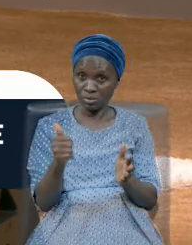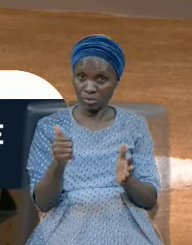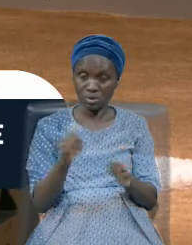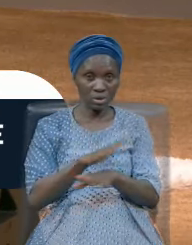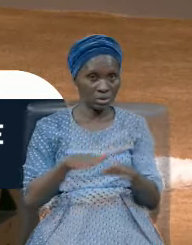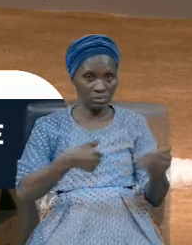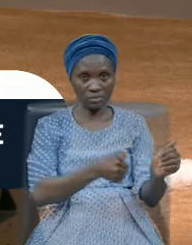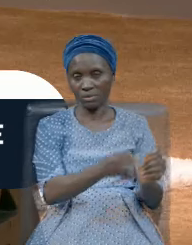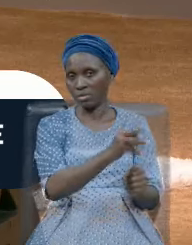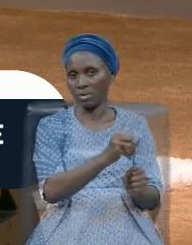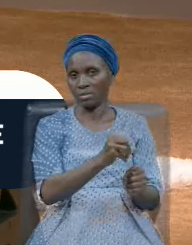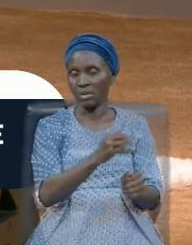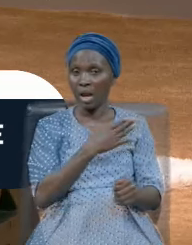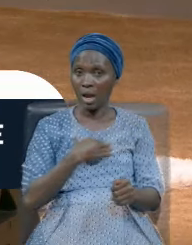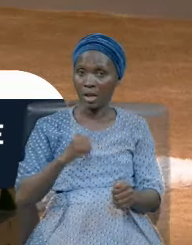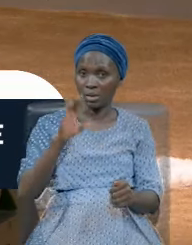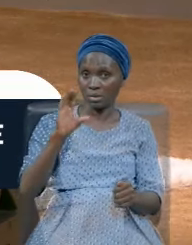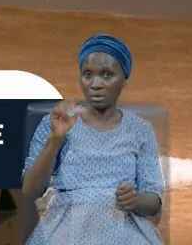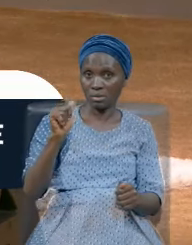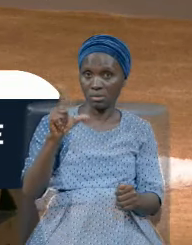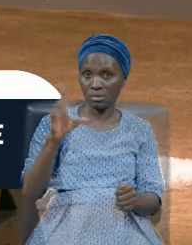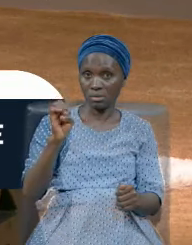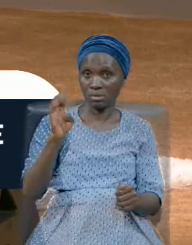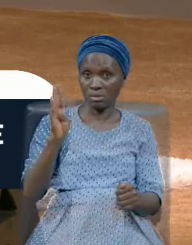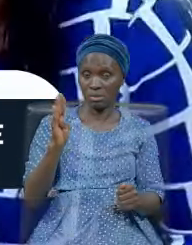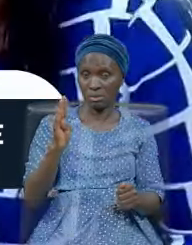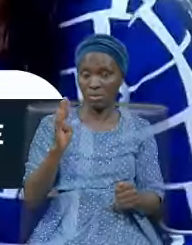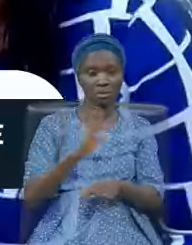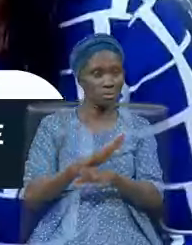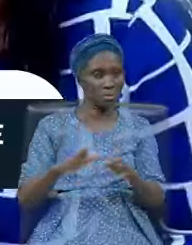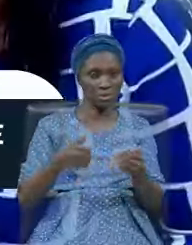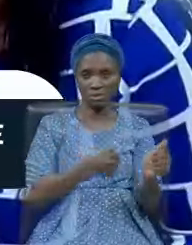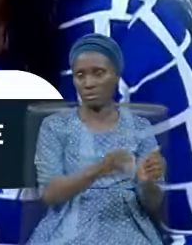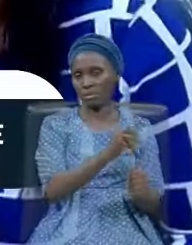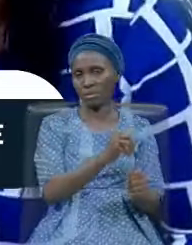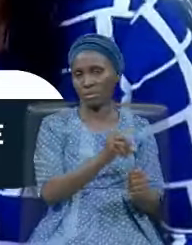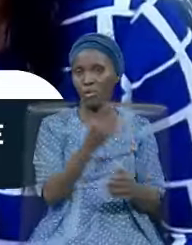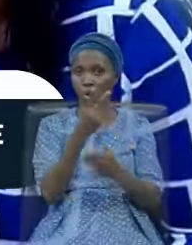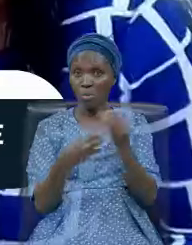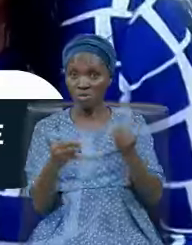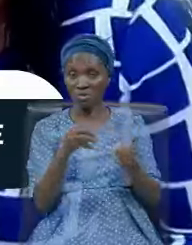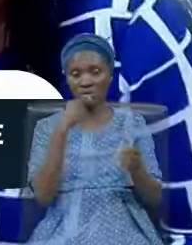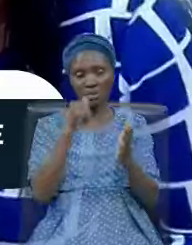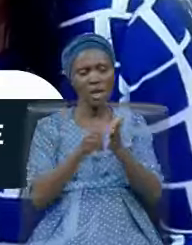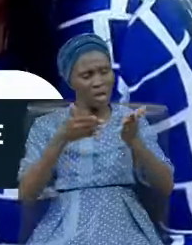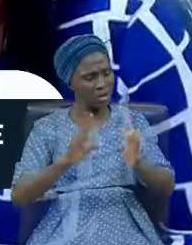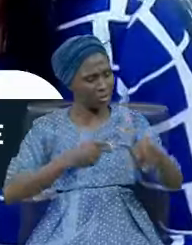them. Caleb and Joshua said, let us go up at once. We are well